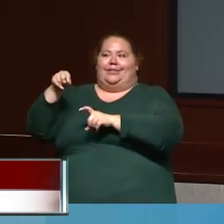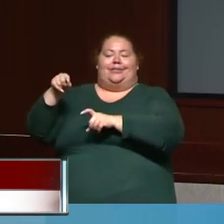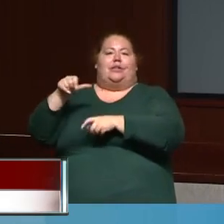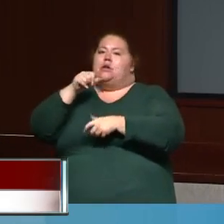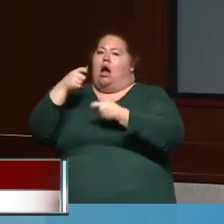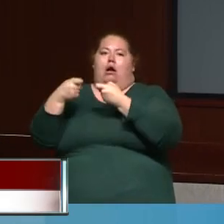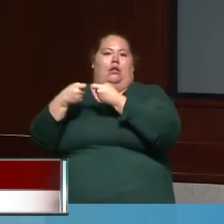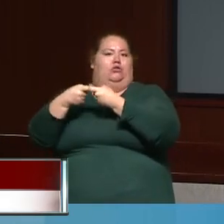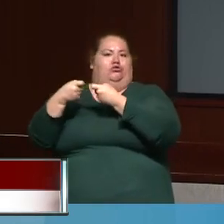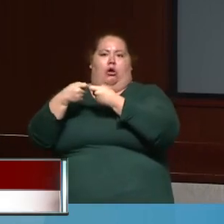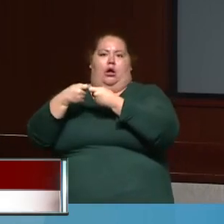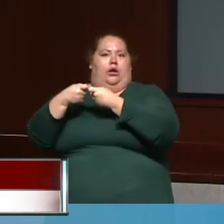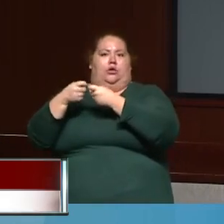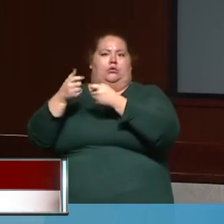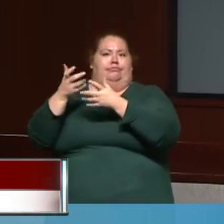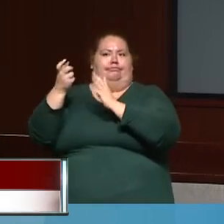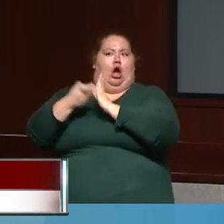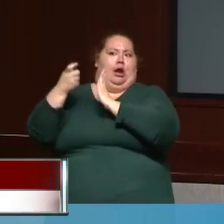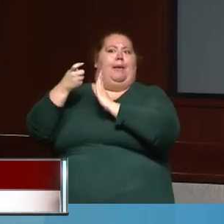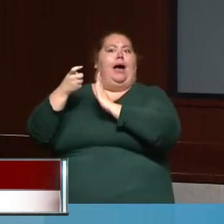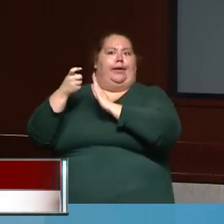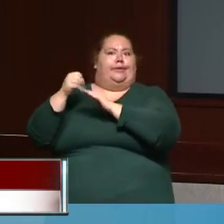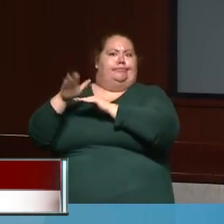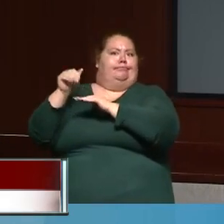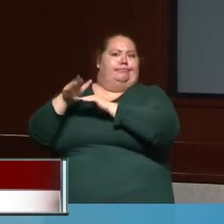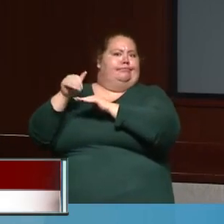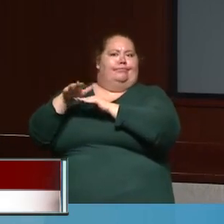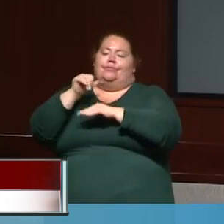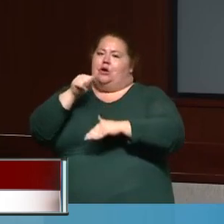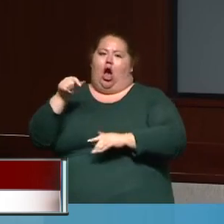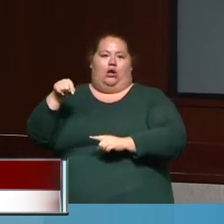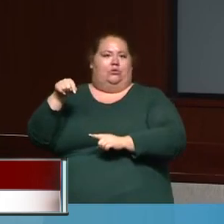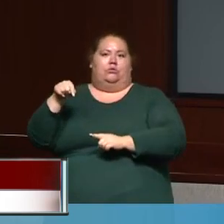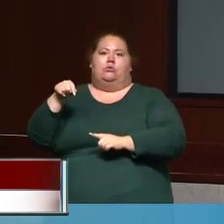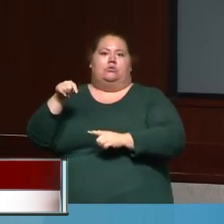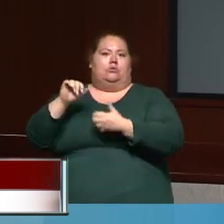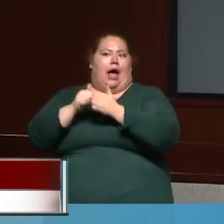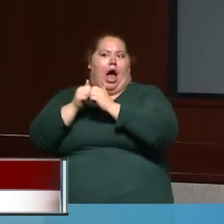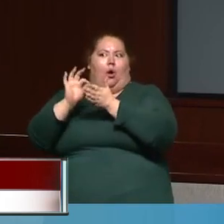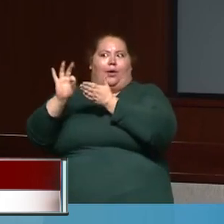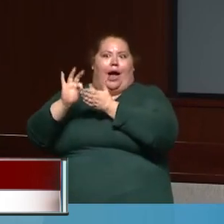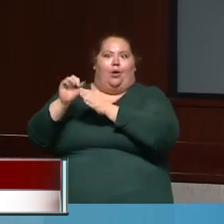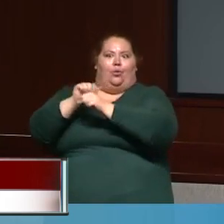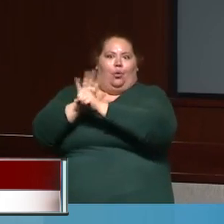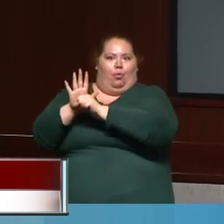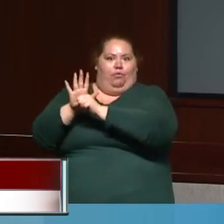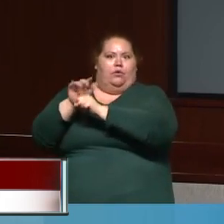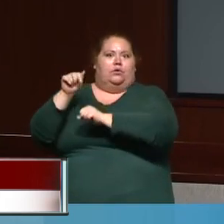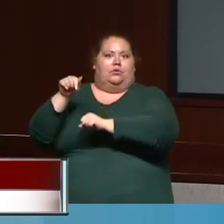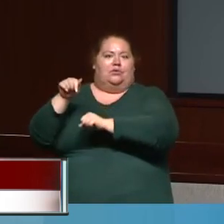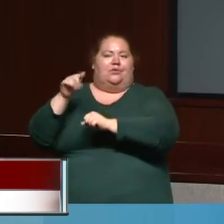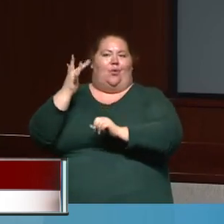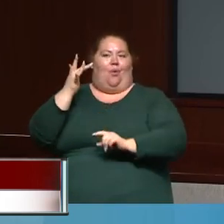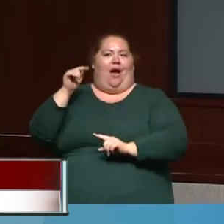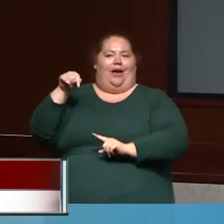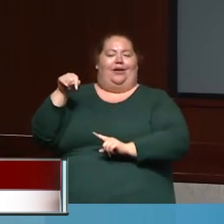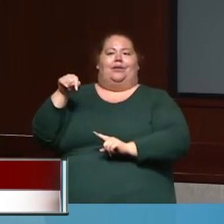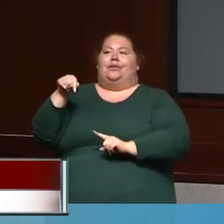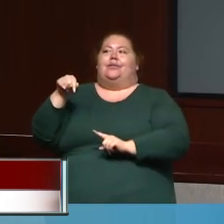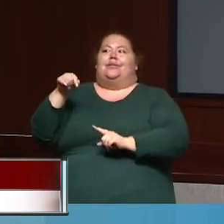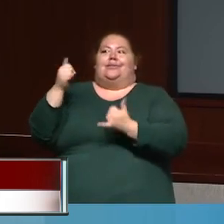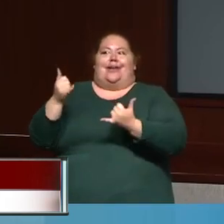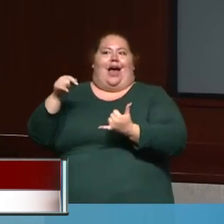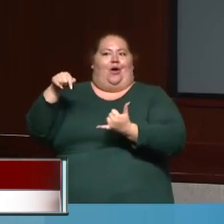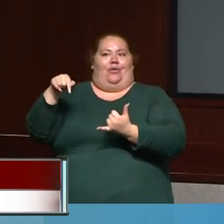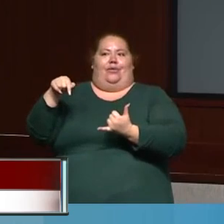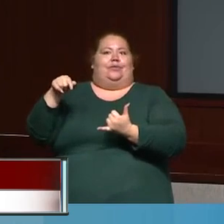submitting lab results through the state's CalReady system used to track COVID cases. Because of this, these tests were not being